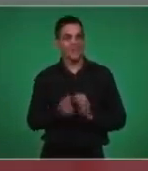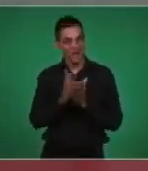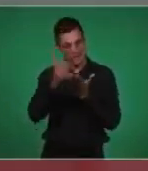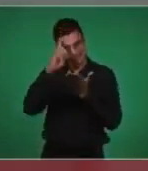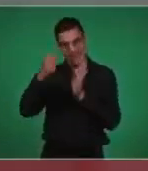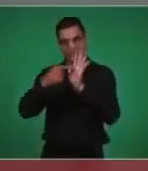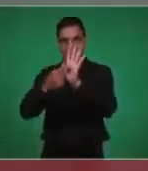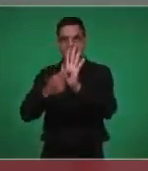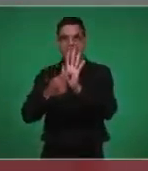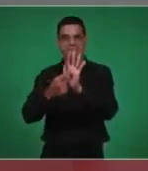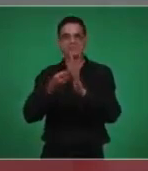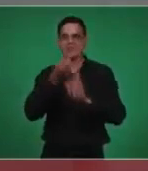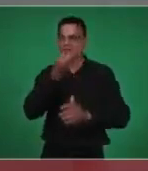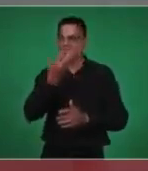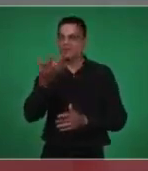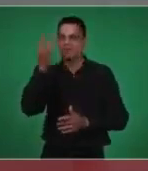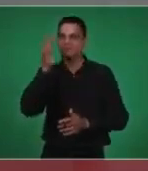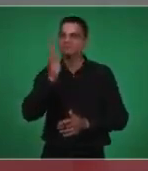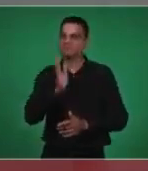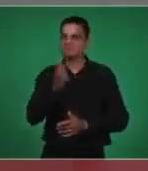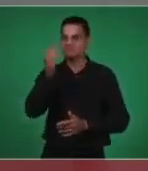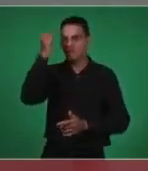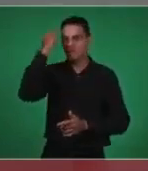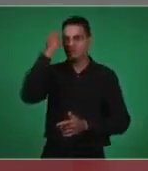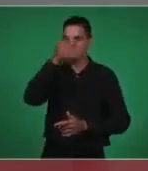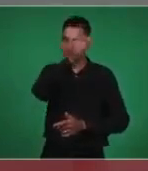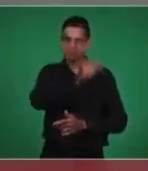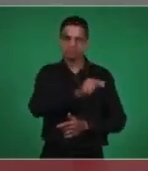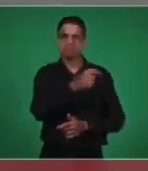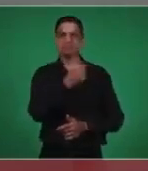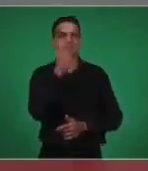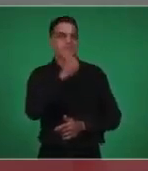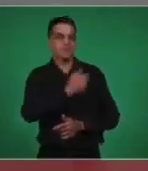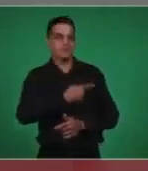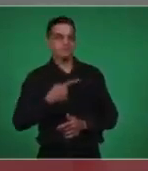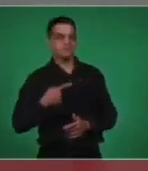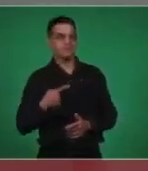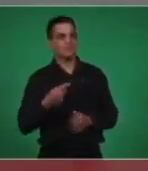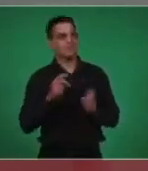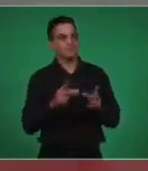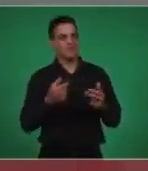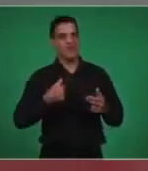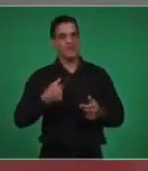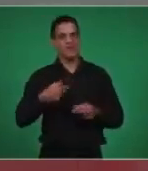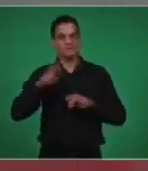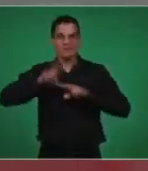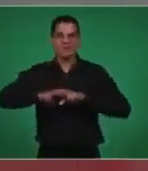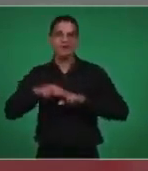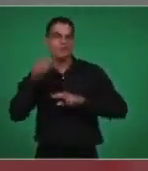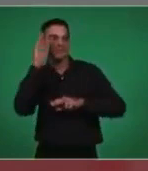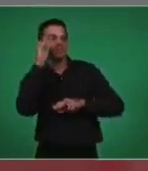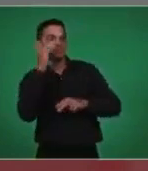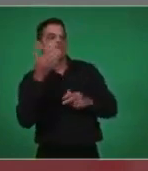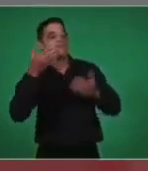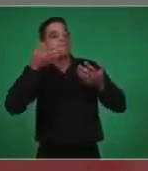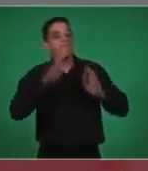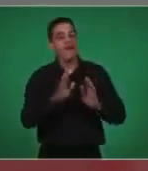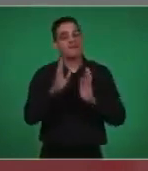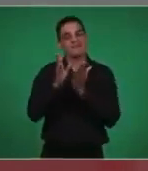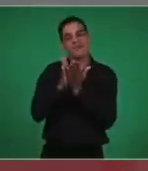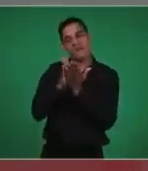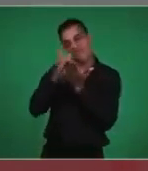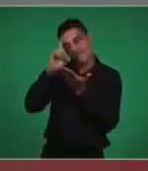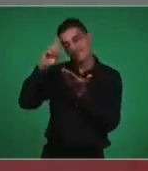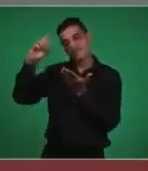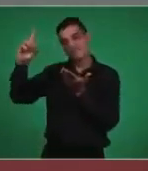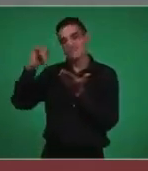female pastor. It would be wonderful. Imagine Monica as a pastor would even sit down to watch her preachings. But in